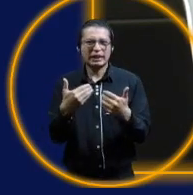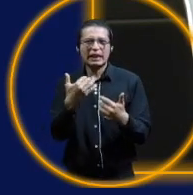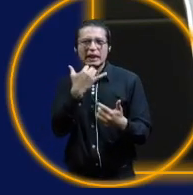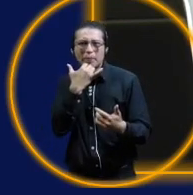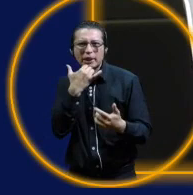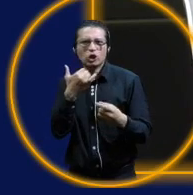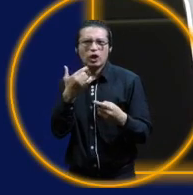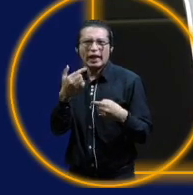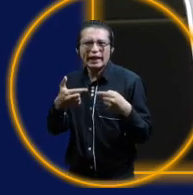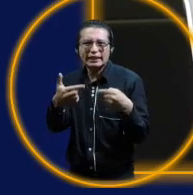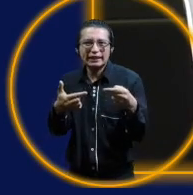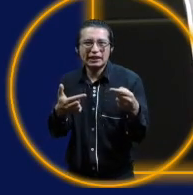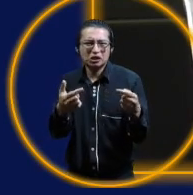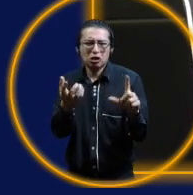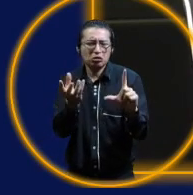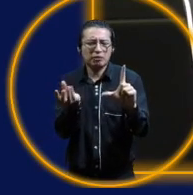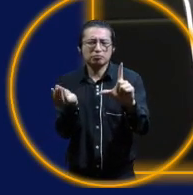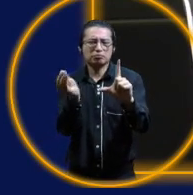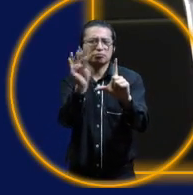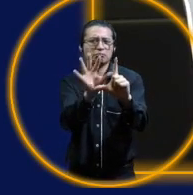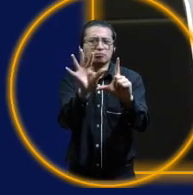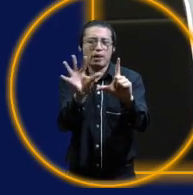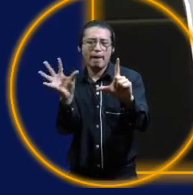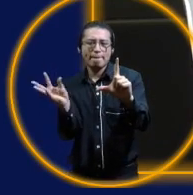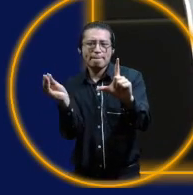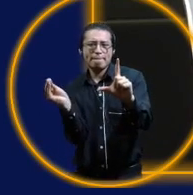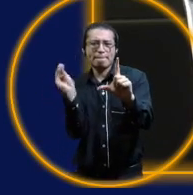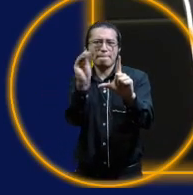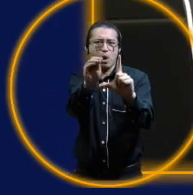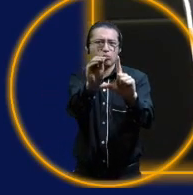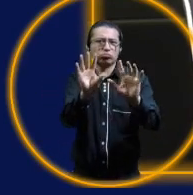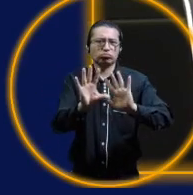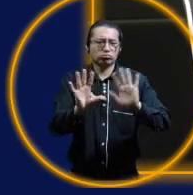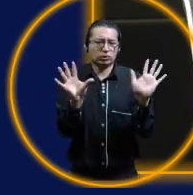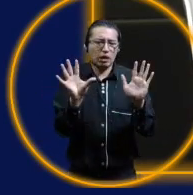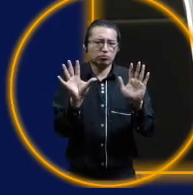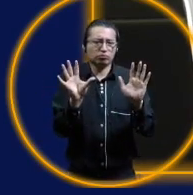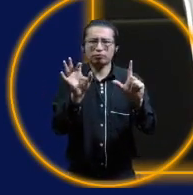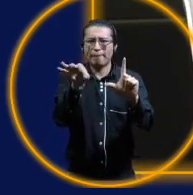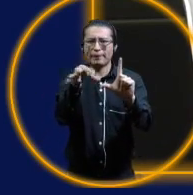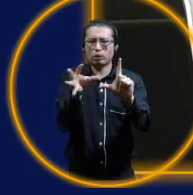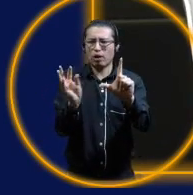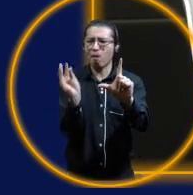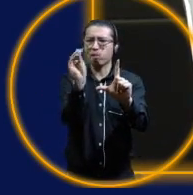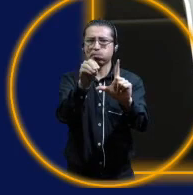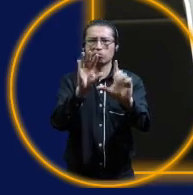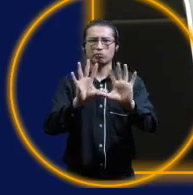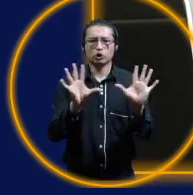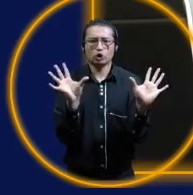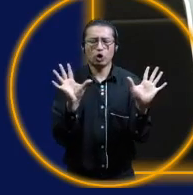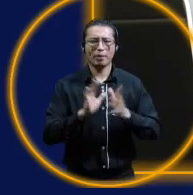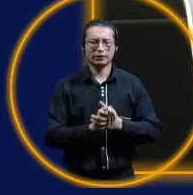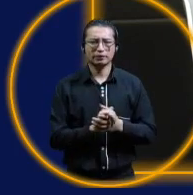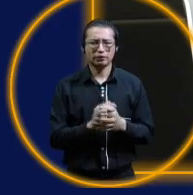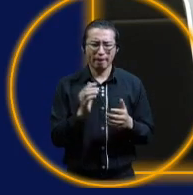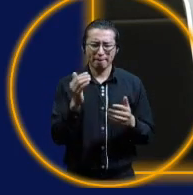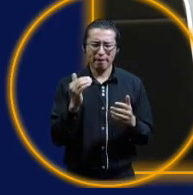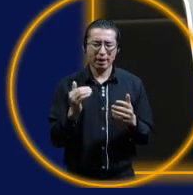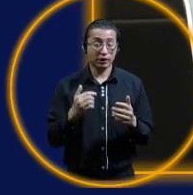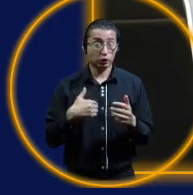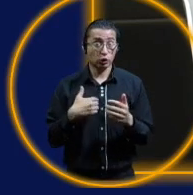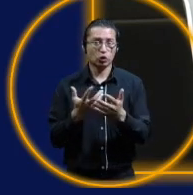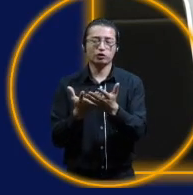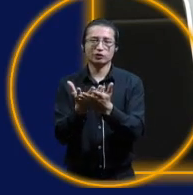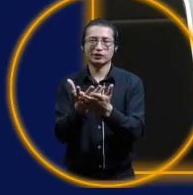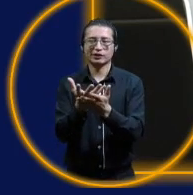like, oh, but what is this friend doing? You know, the endless scroll. Yeah. I recommend